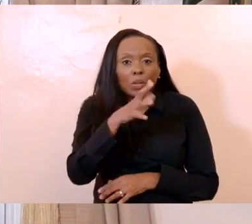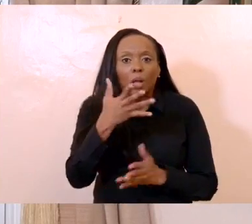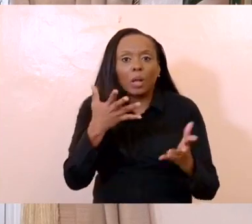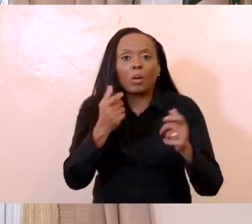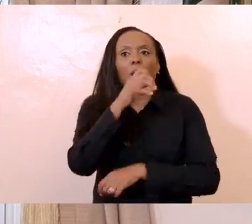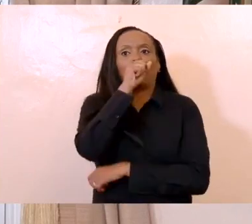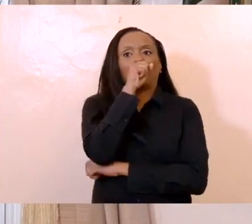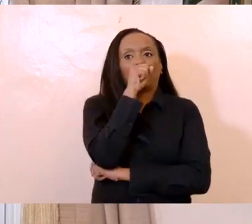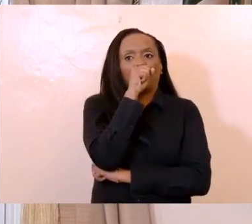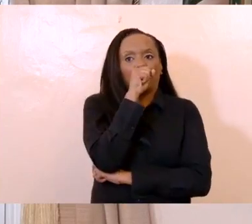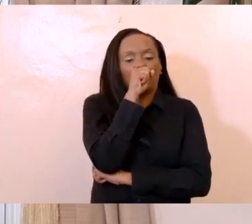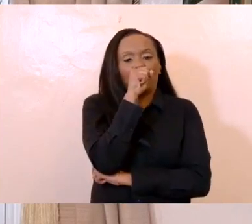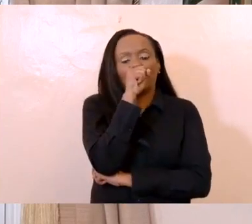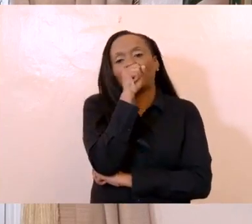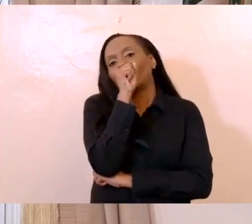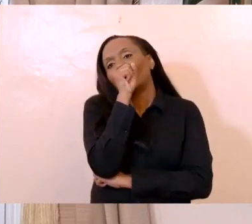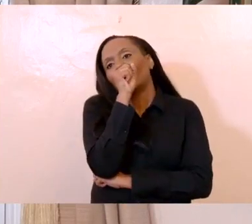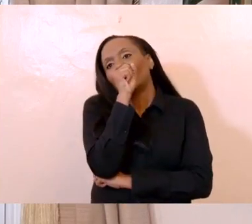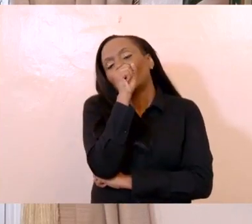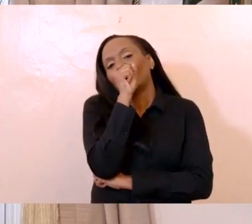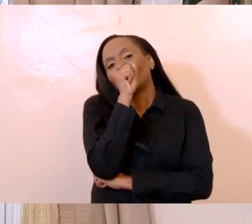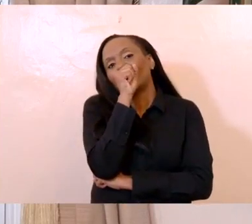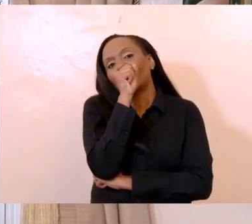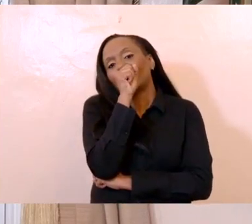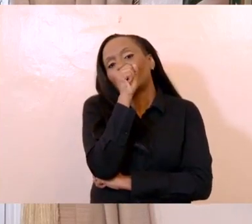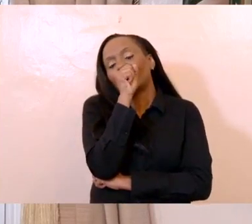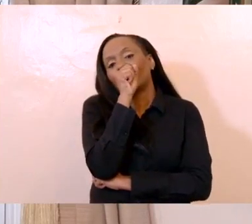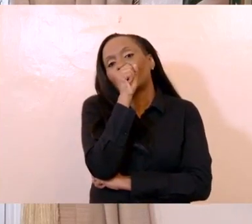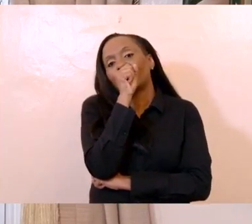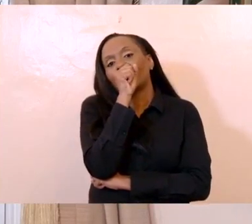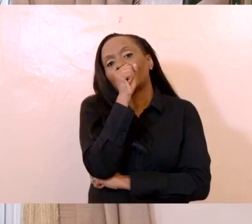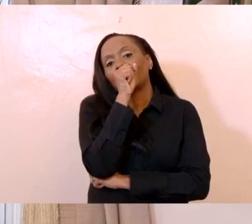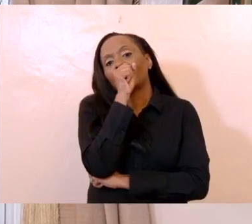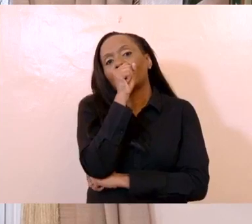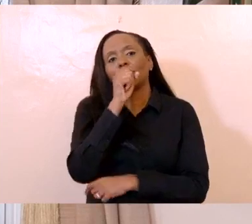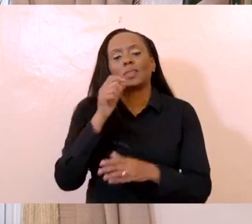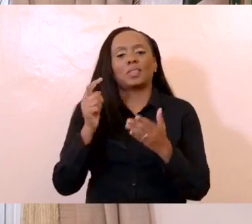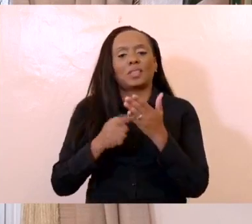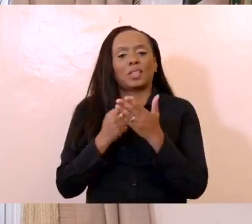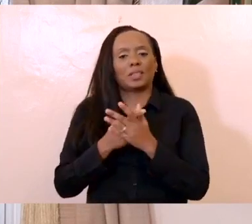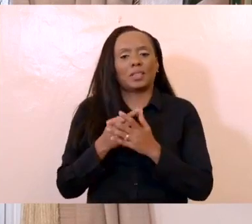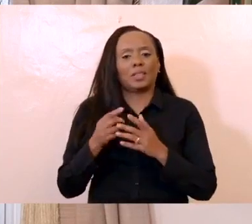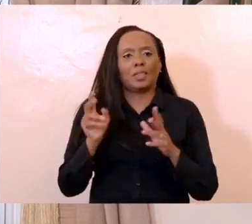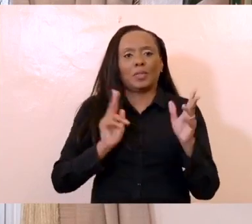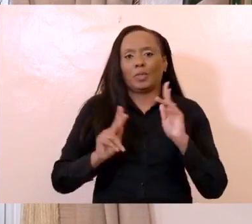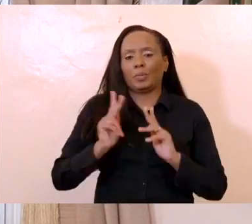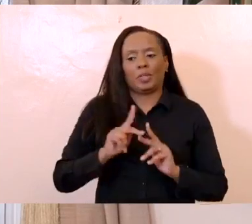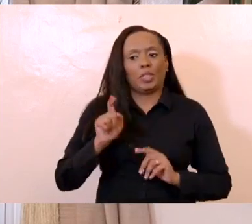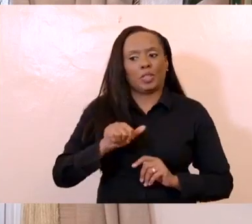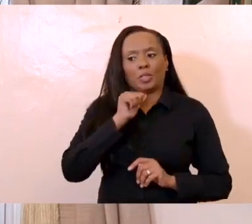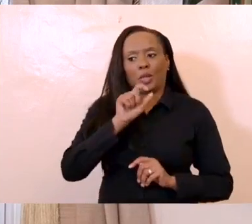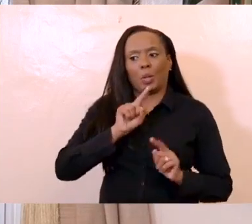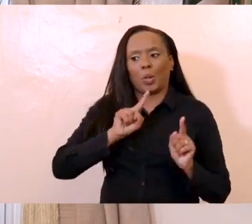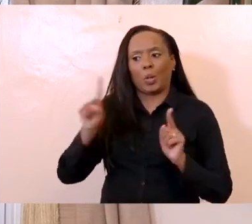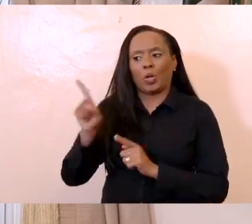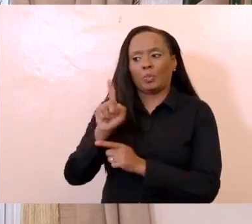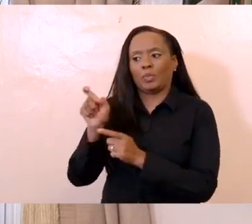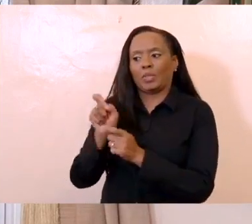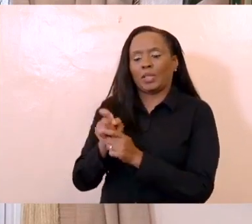Sometimes people are not supposed to be certain places, right, because of work and other